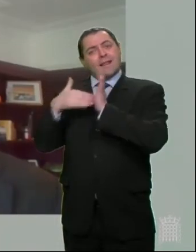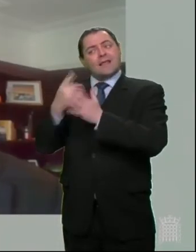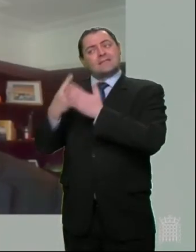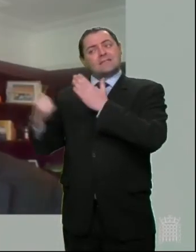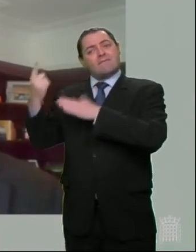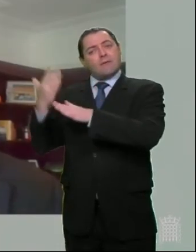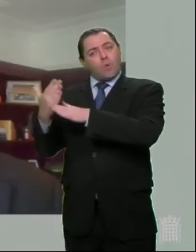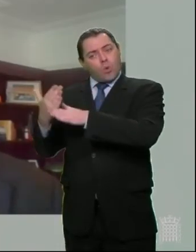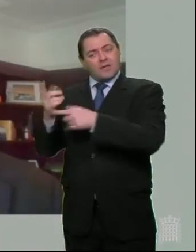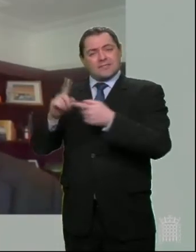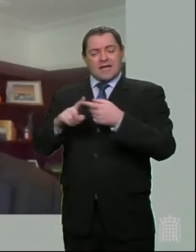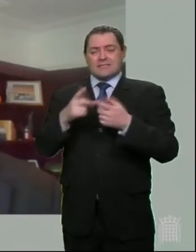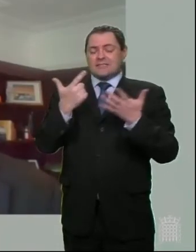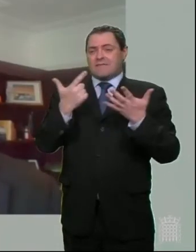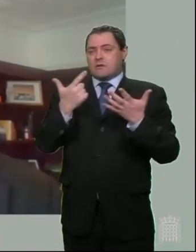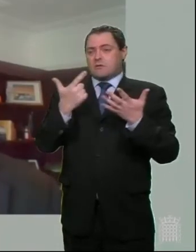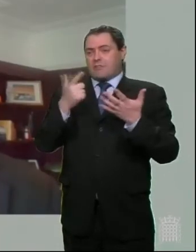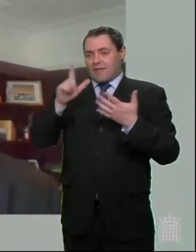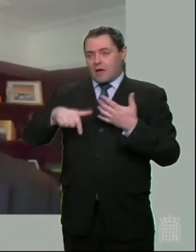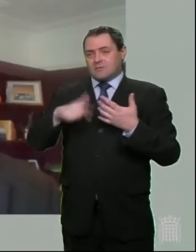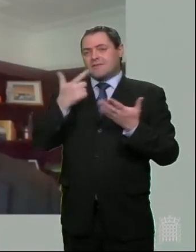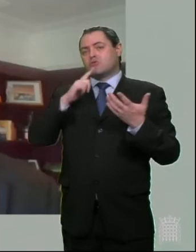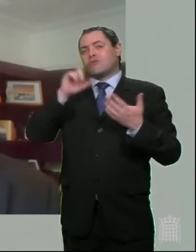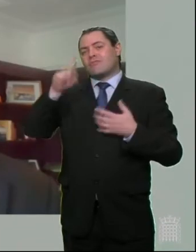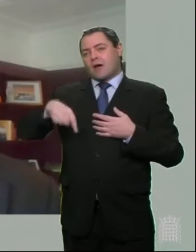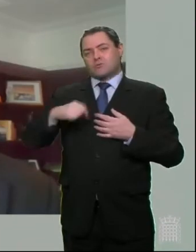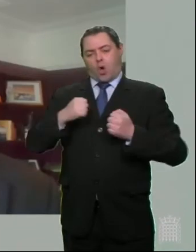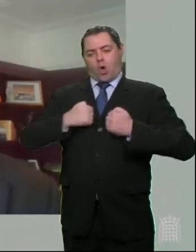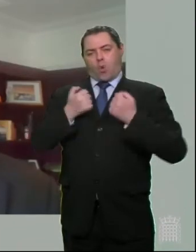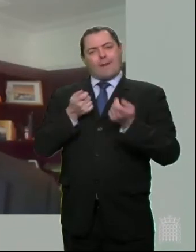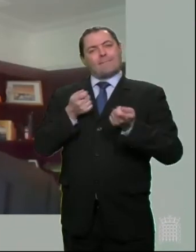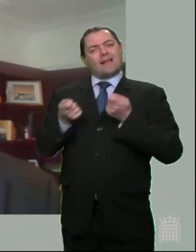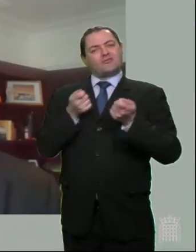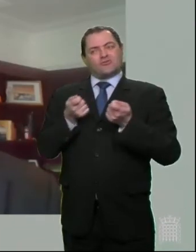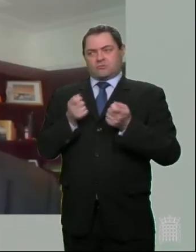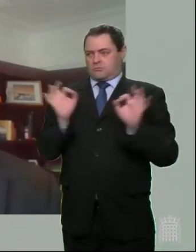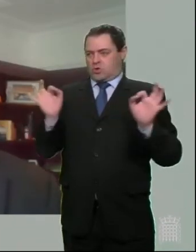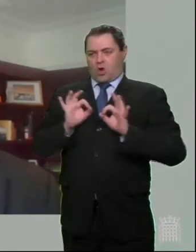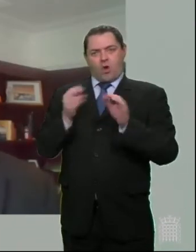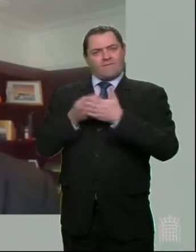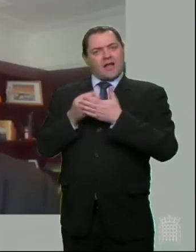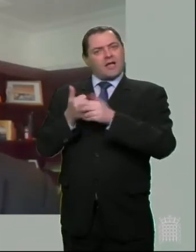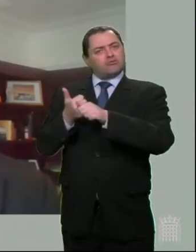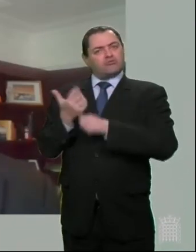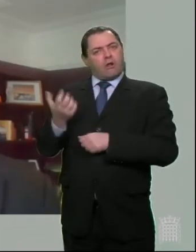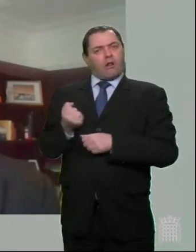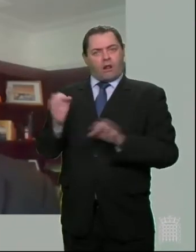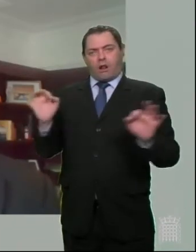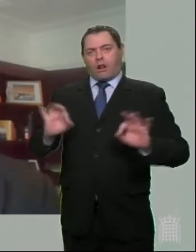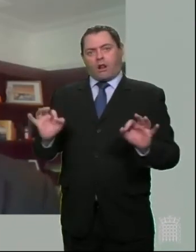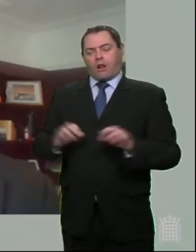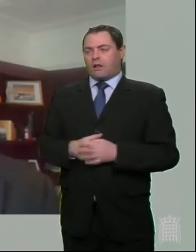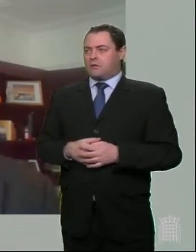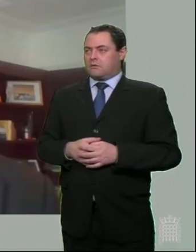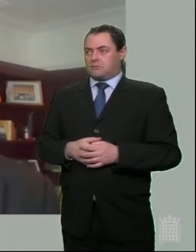700,000 owner-managers have not had financial support. So when is the government going to start supporting those who've